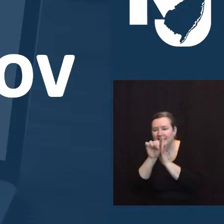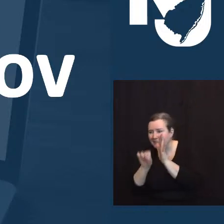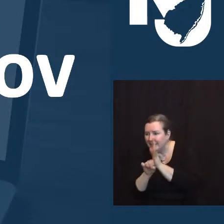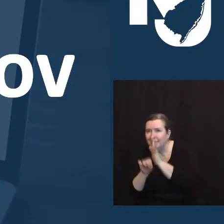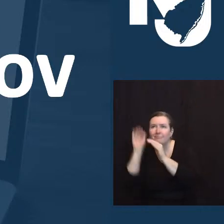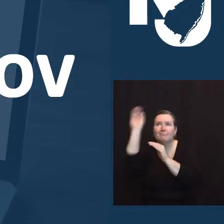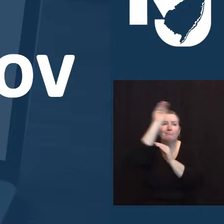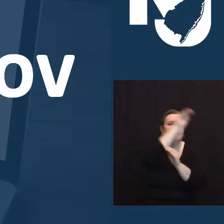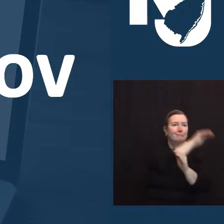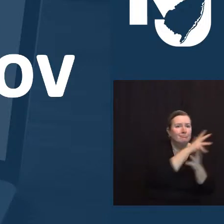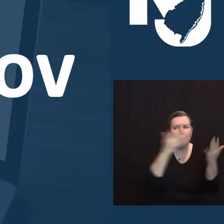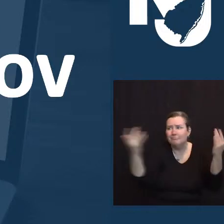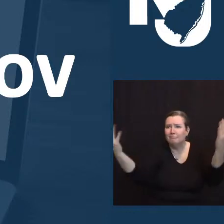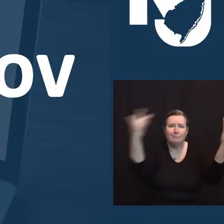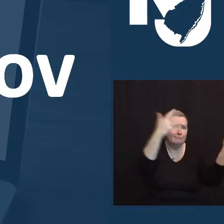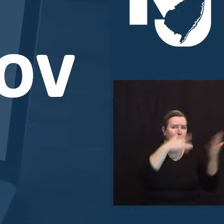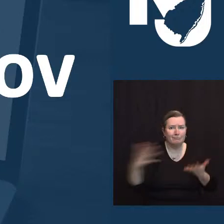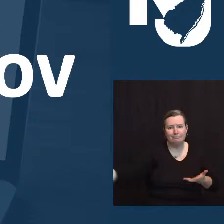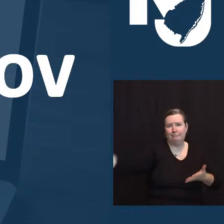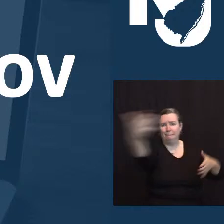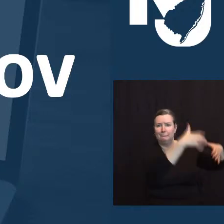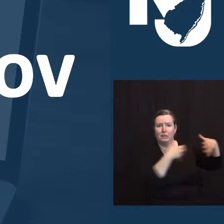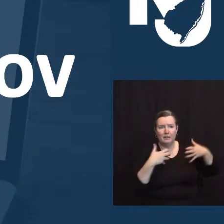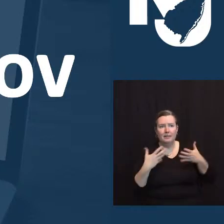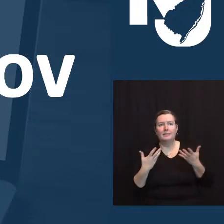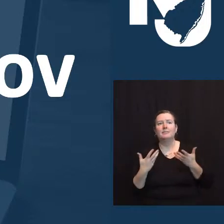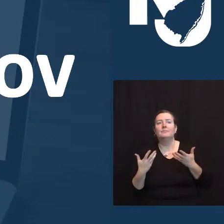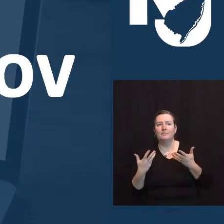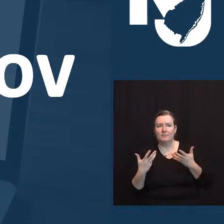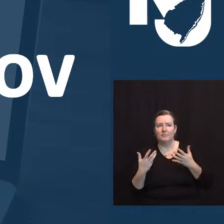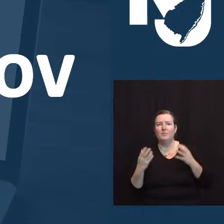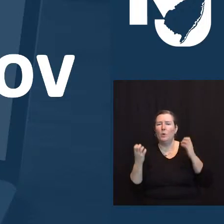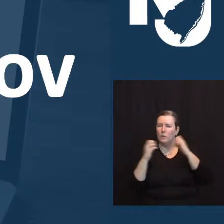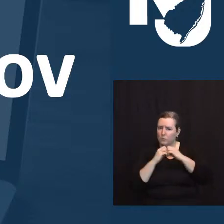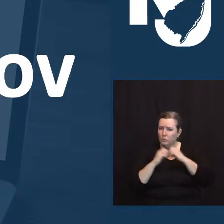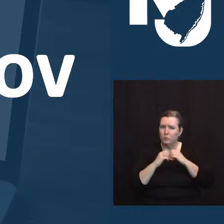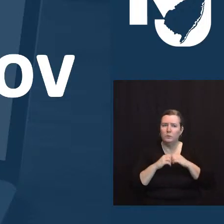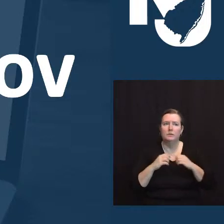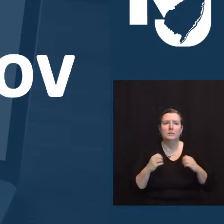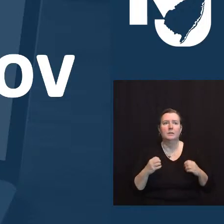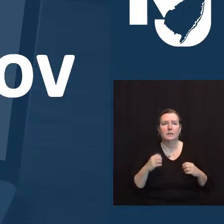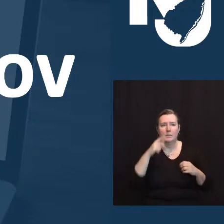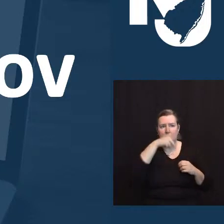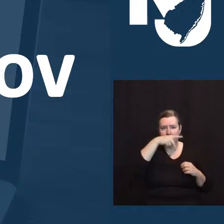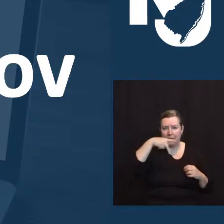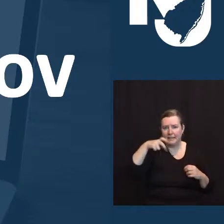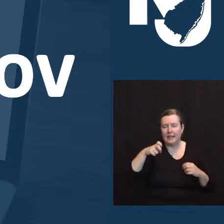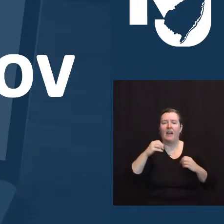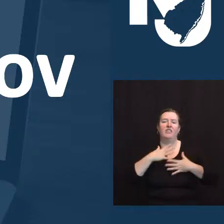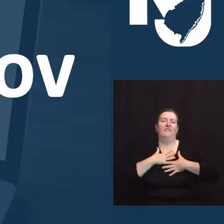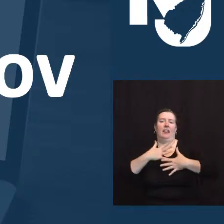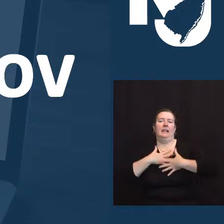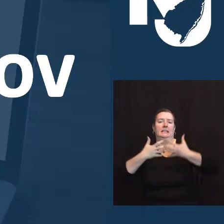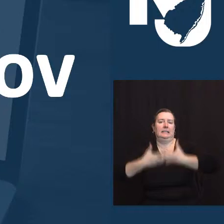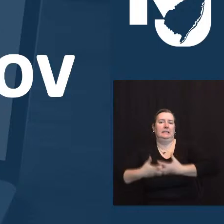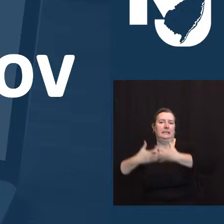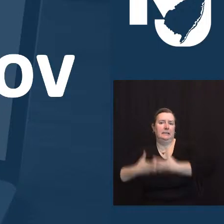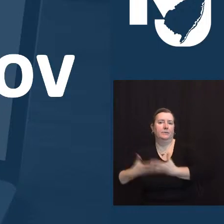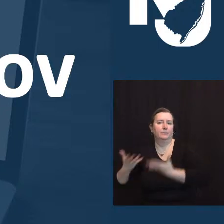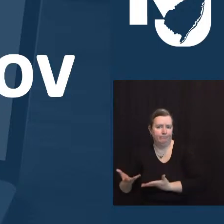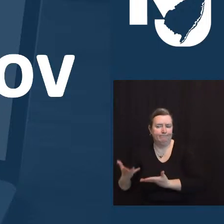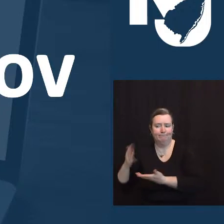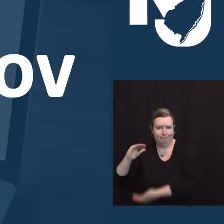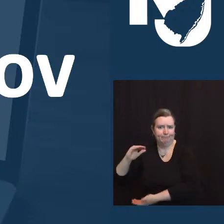others to get vital personal protective equipment and ventilators that our healthcare heroes and patients needed, among so much